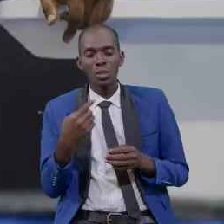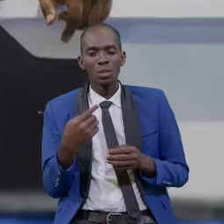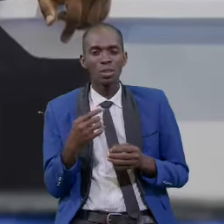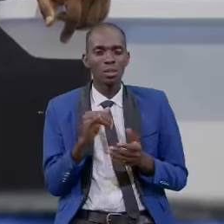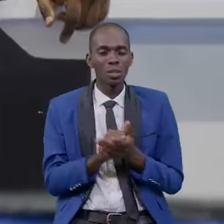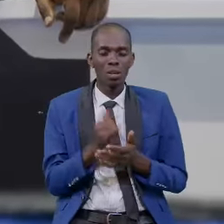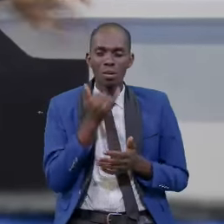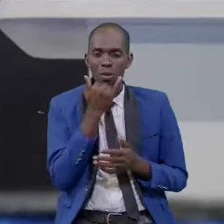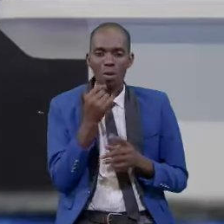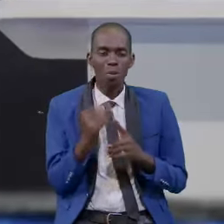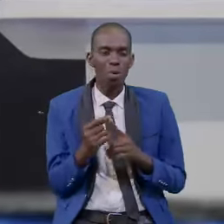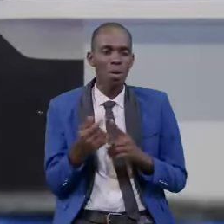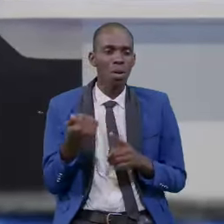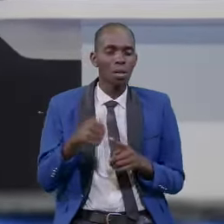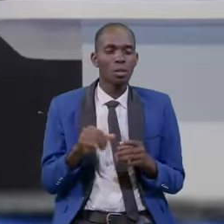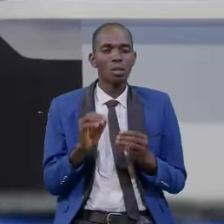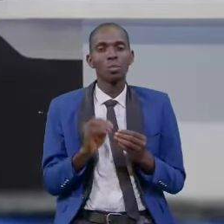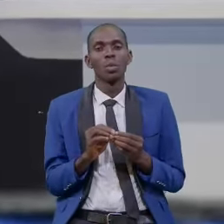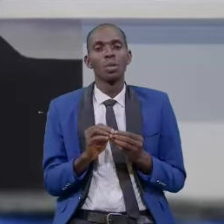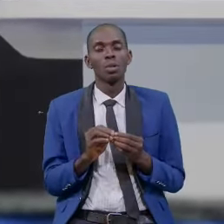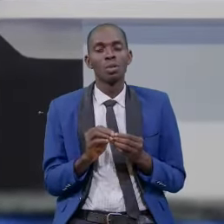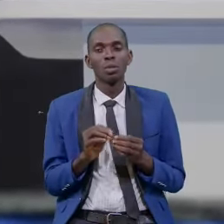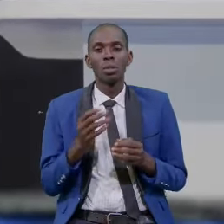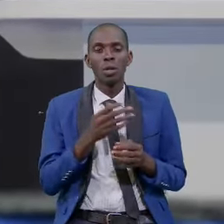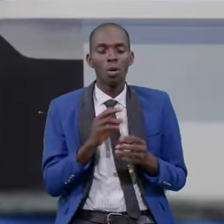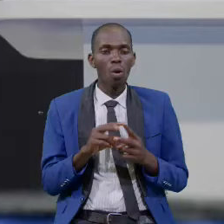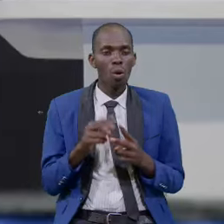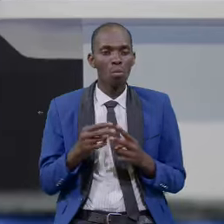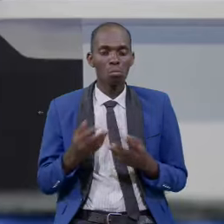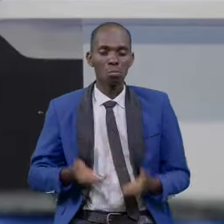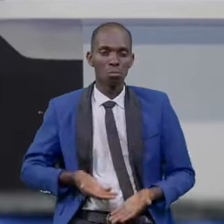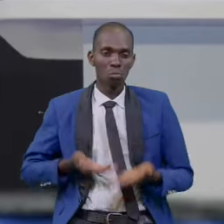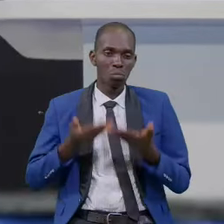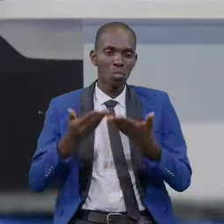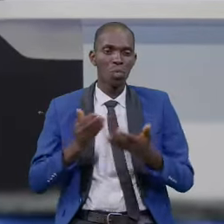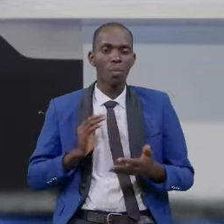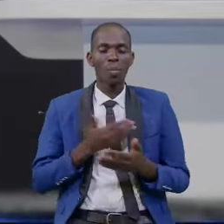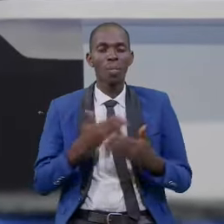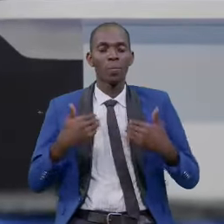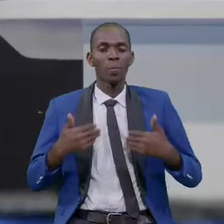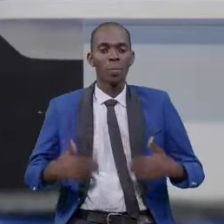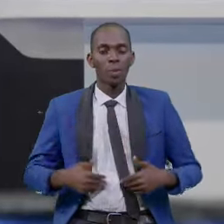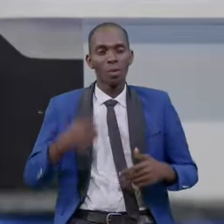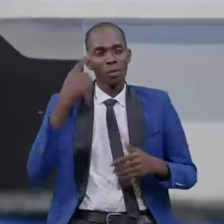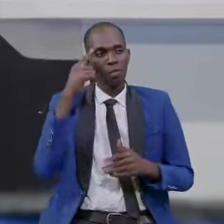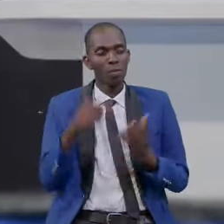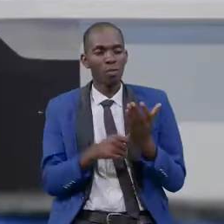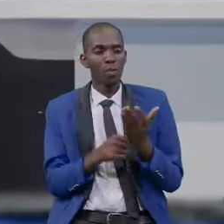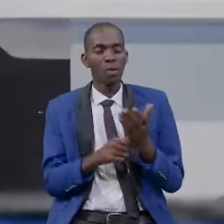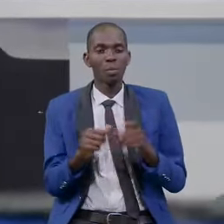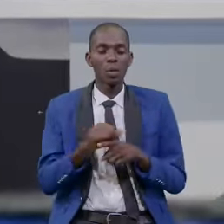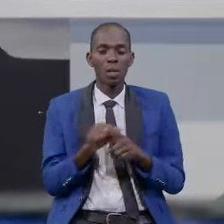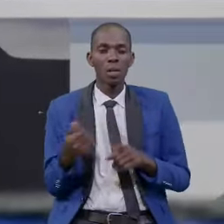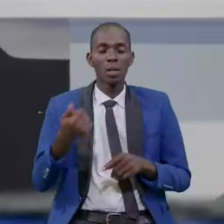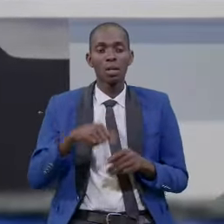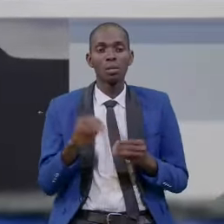things anymore, or present her body for fleshly sinful practice anymore. He